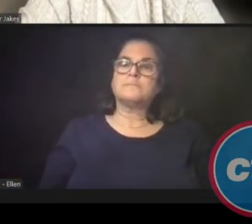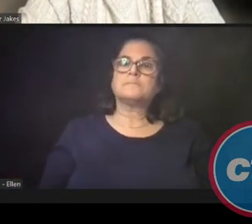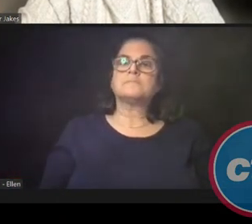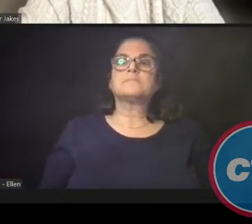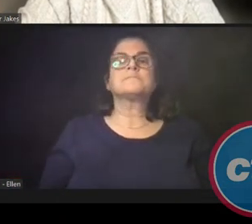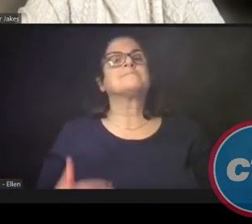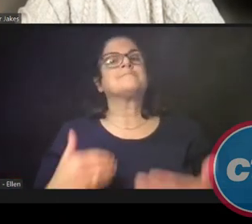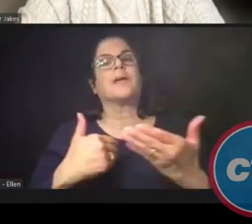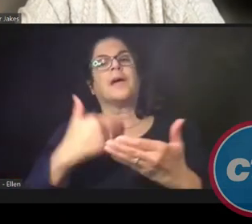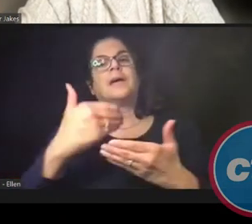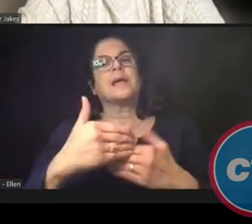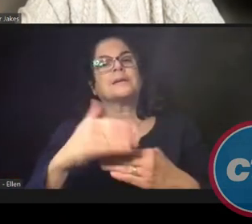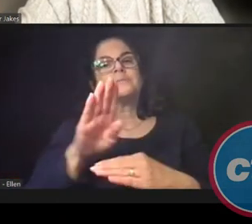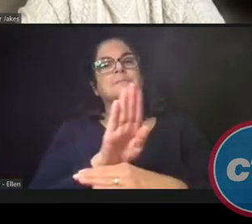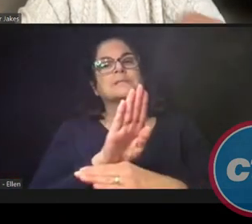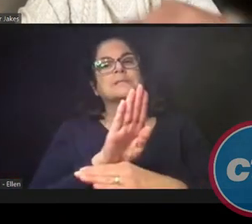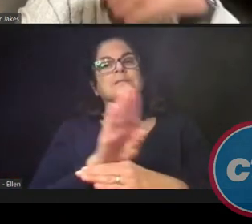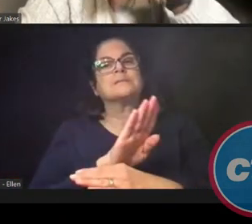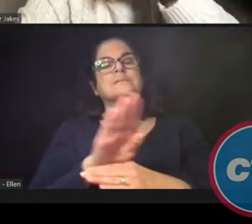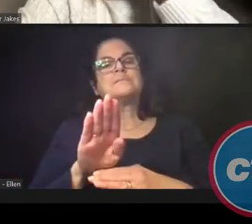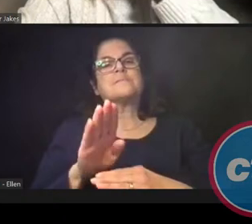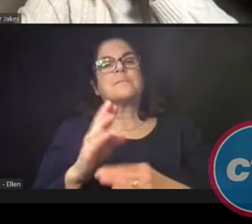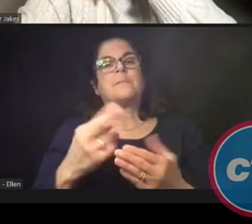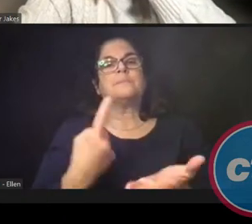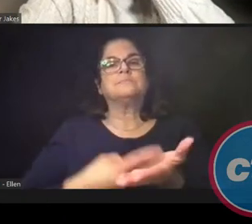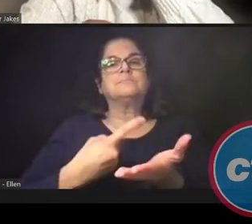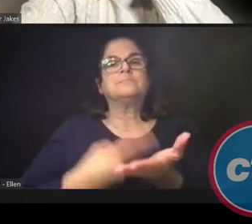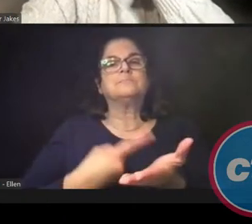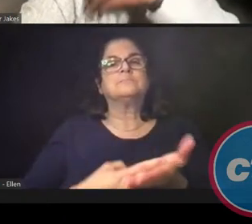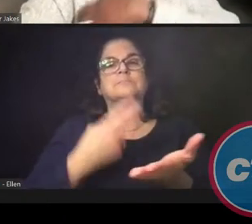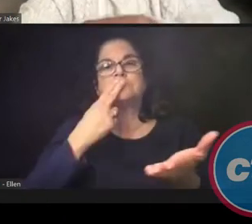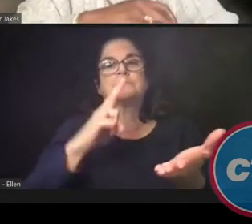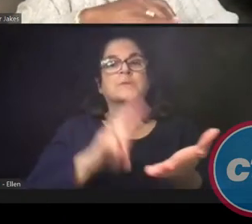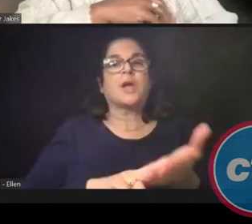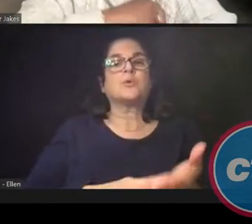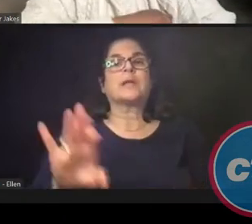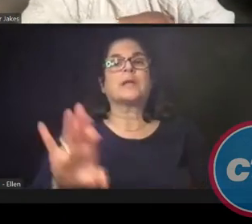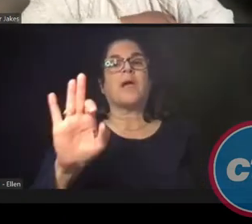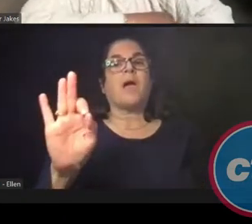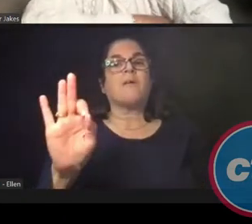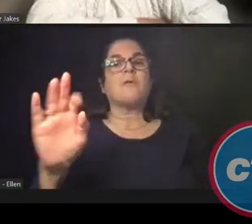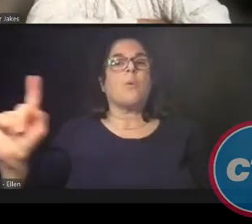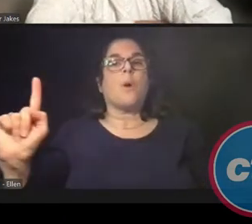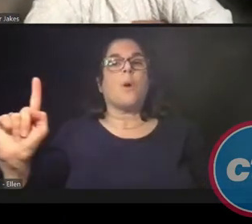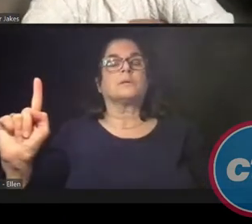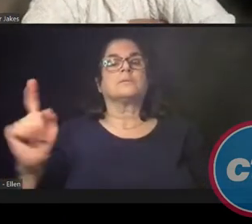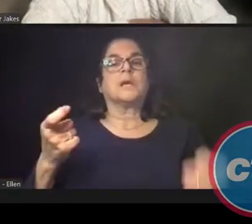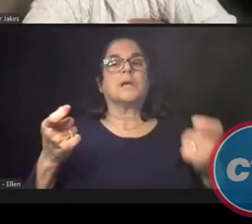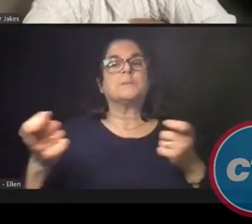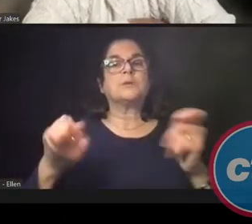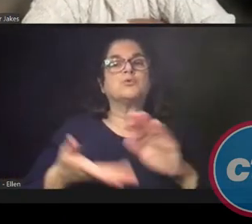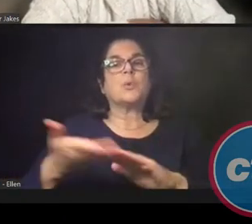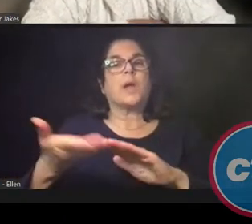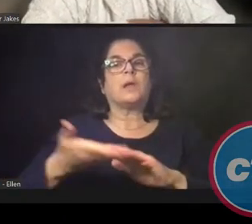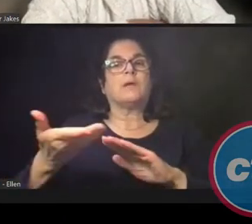Our next order of business is the review of contract number F1, an administrative contract.